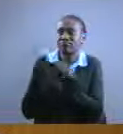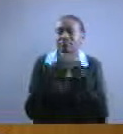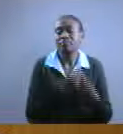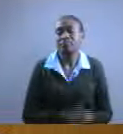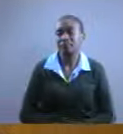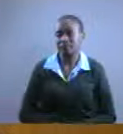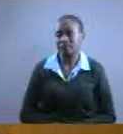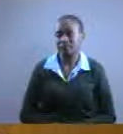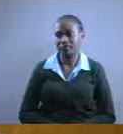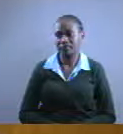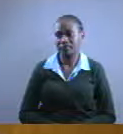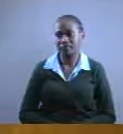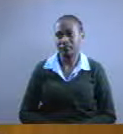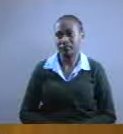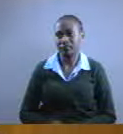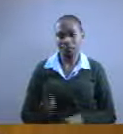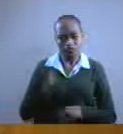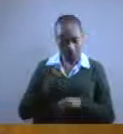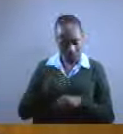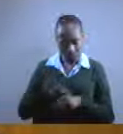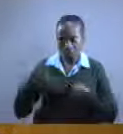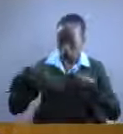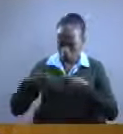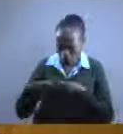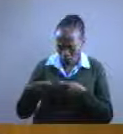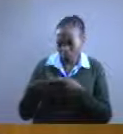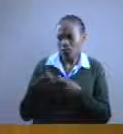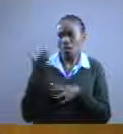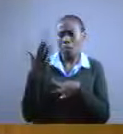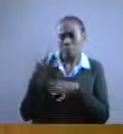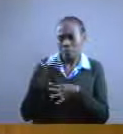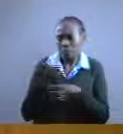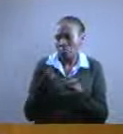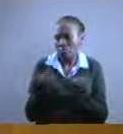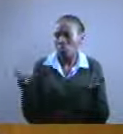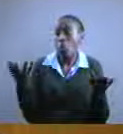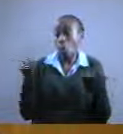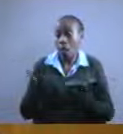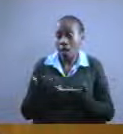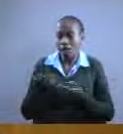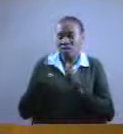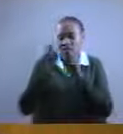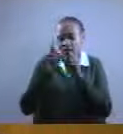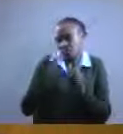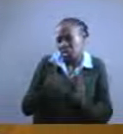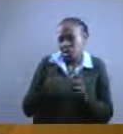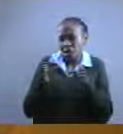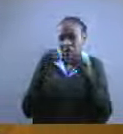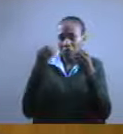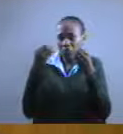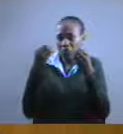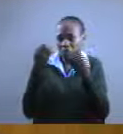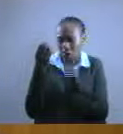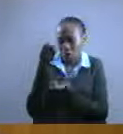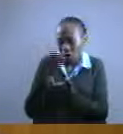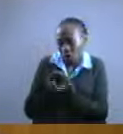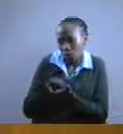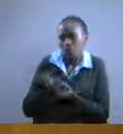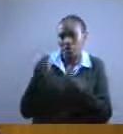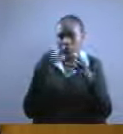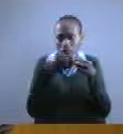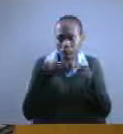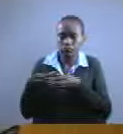We need to incentivize employment in the special economic zones and